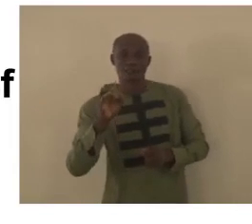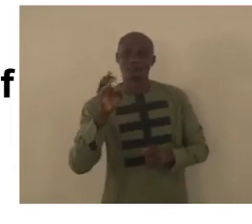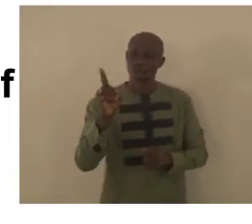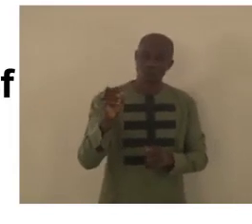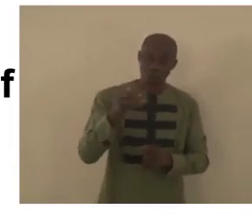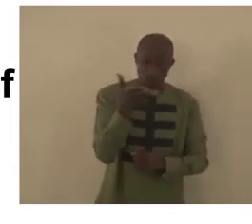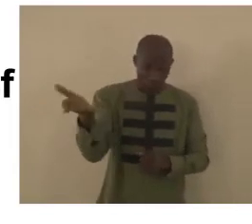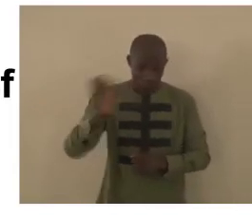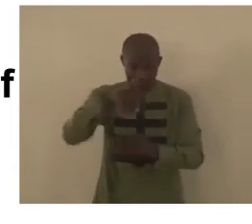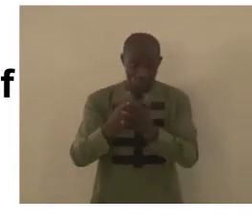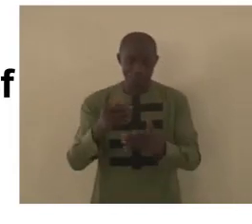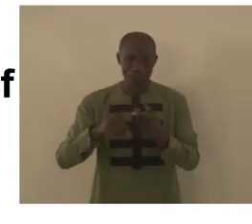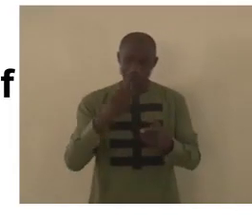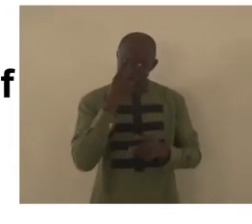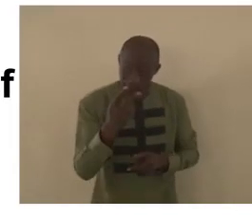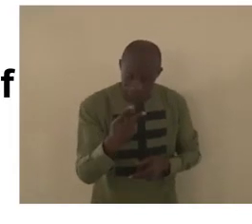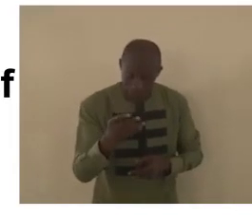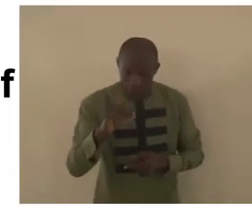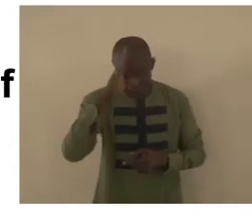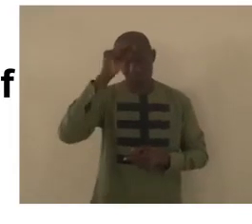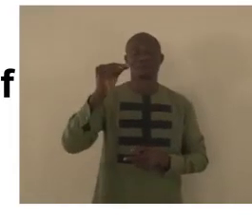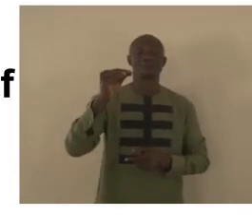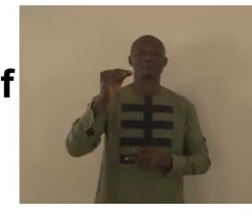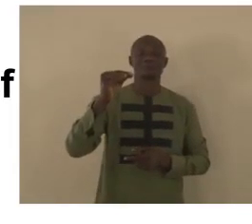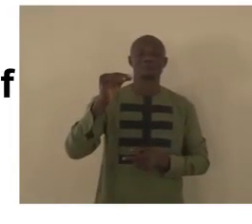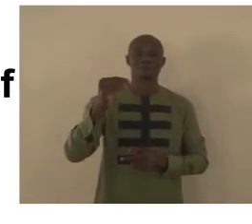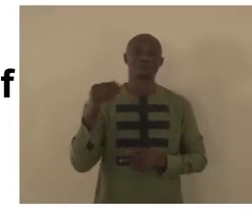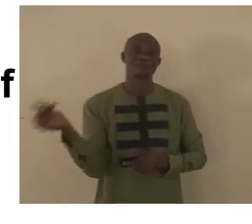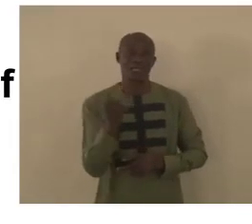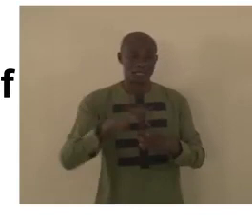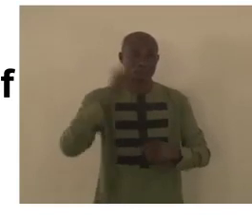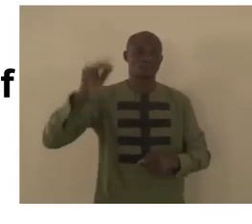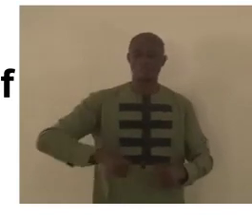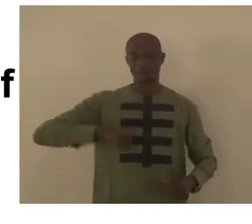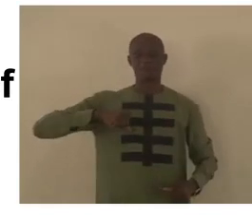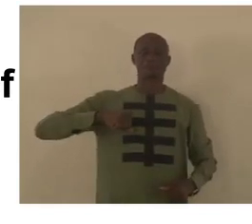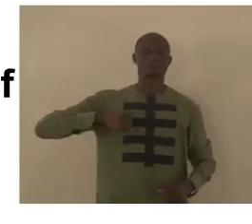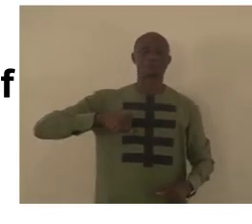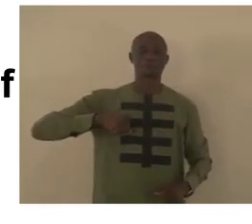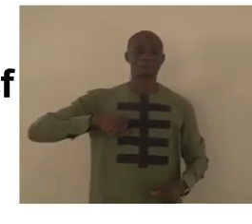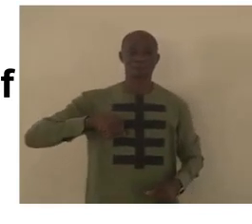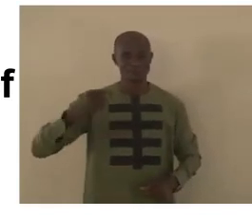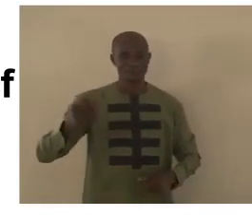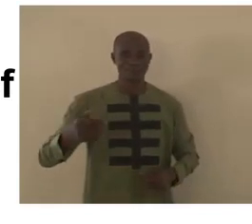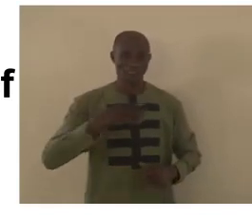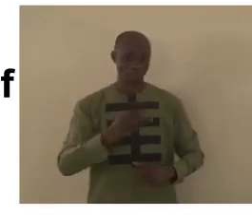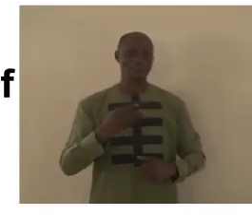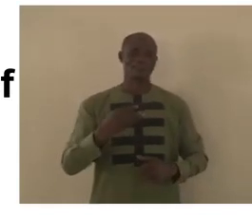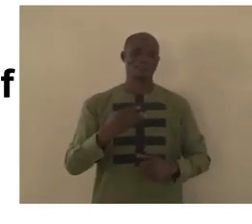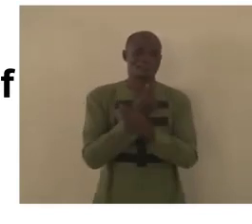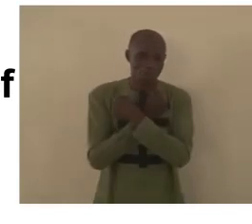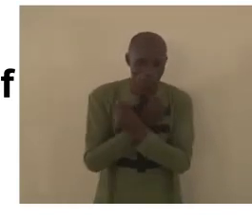their deeds to be seen by men. They seek public praise. They are spiritually proud because they love